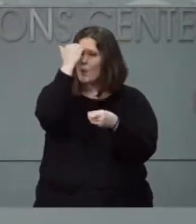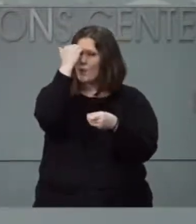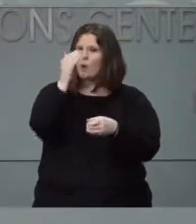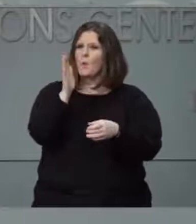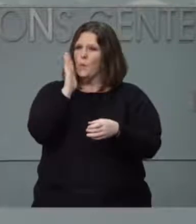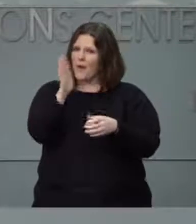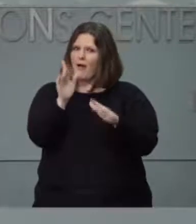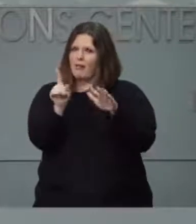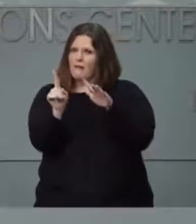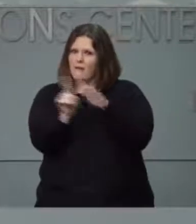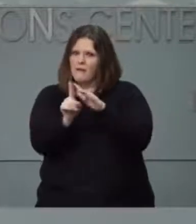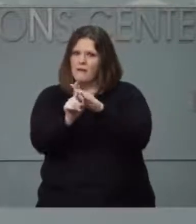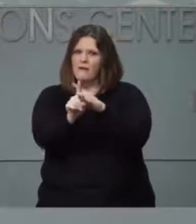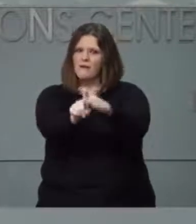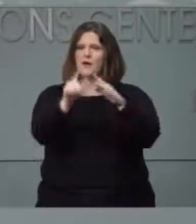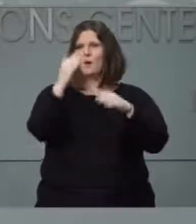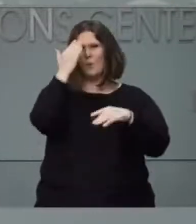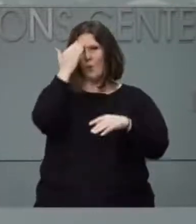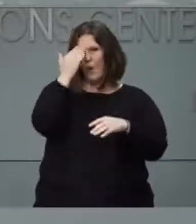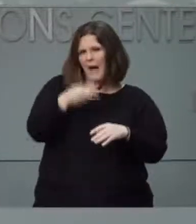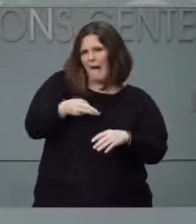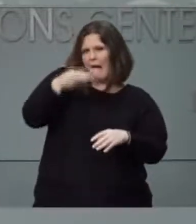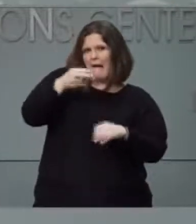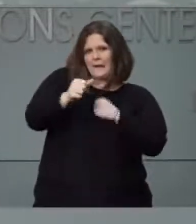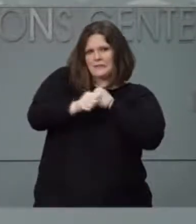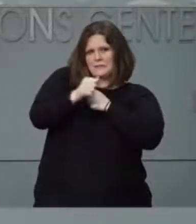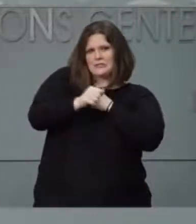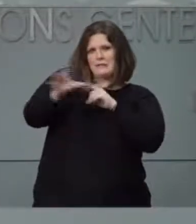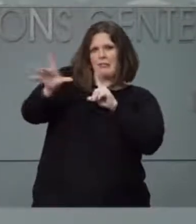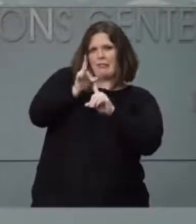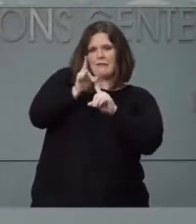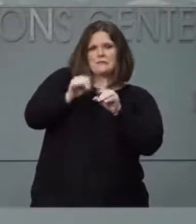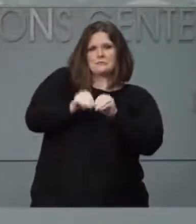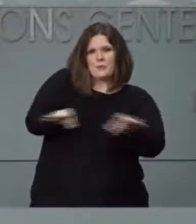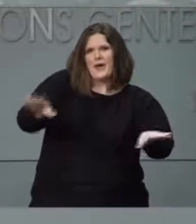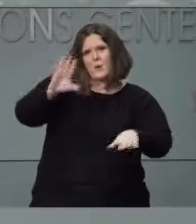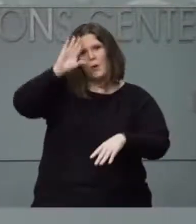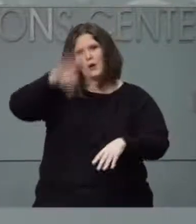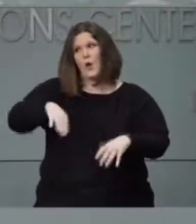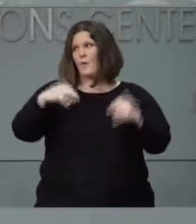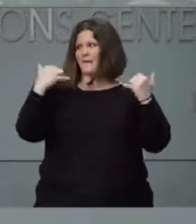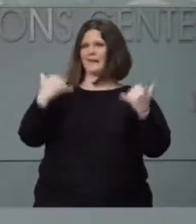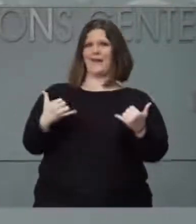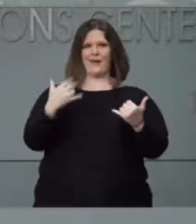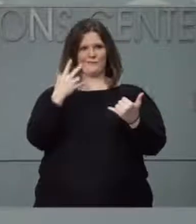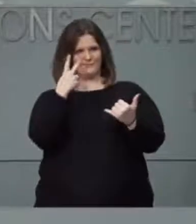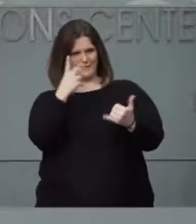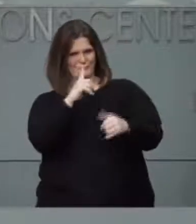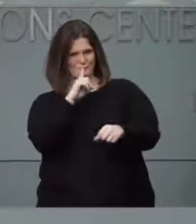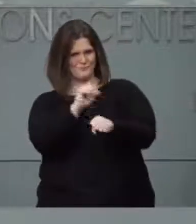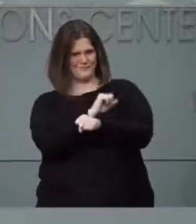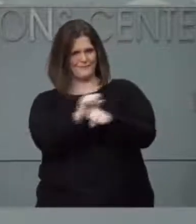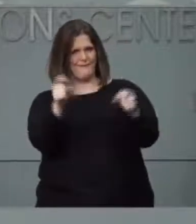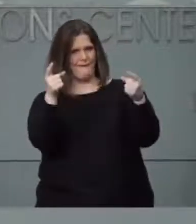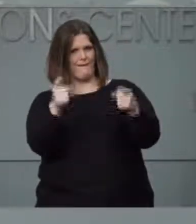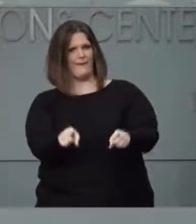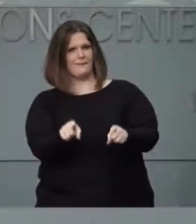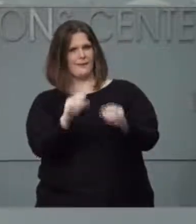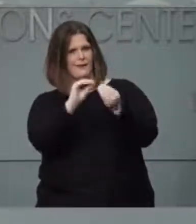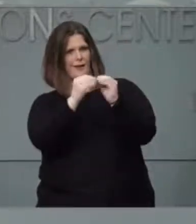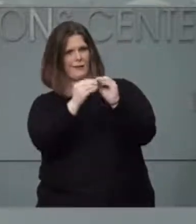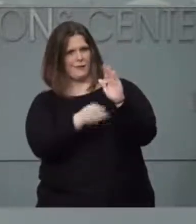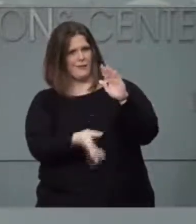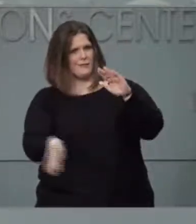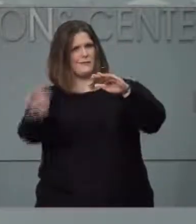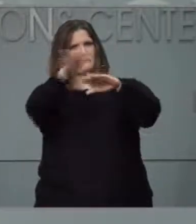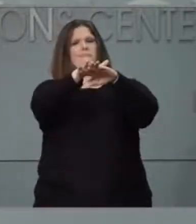to be more risk of spread. And unfortunately, we are seeing that play out in our numbers. We know, though, what to do.